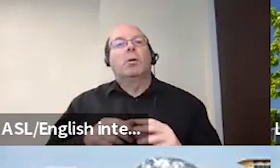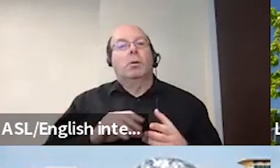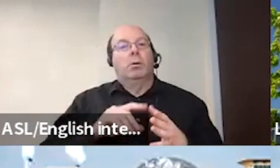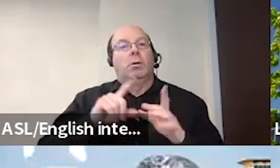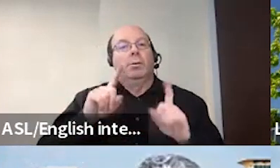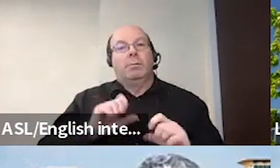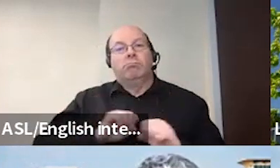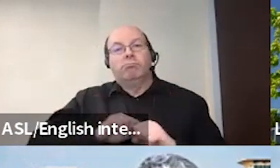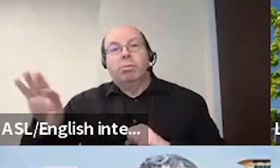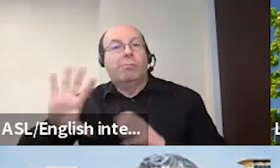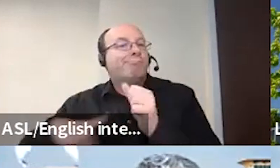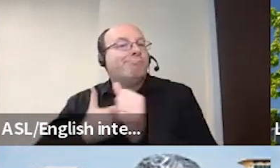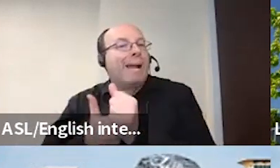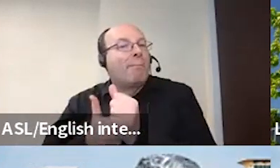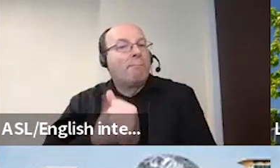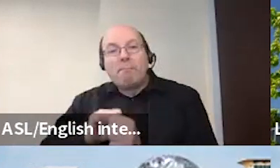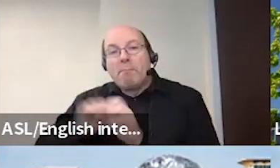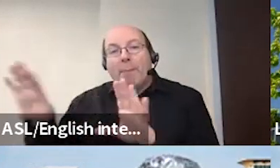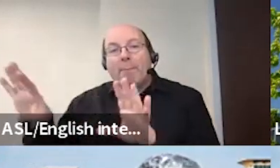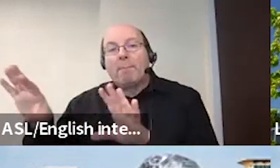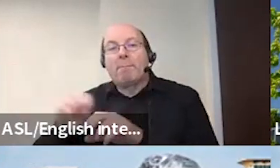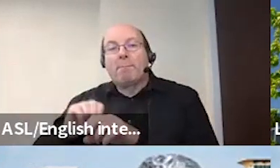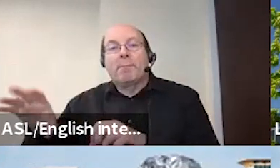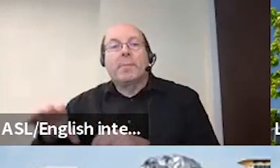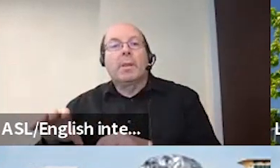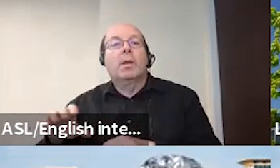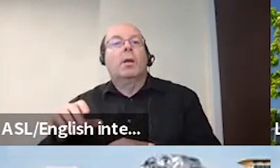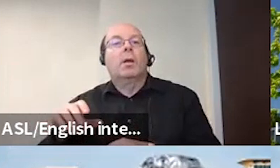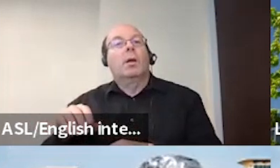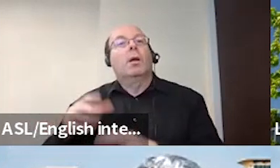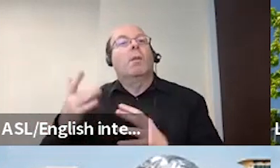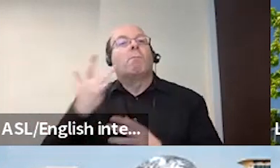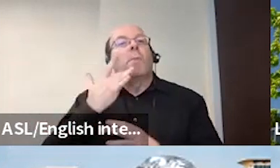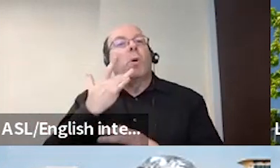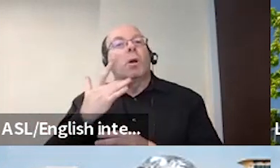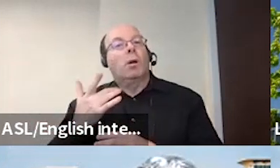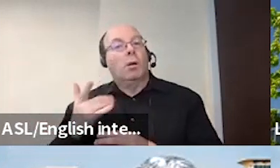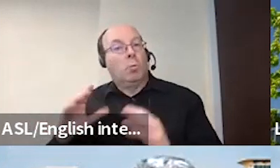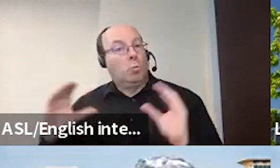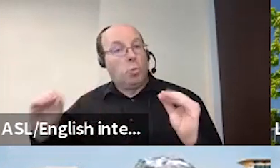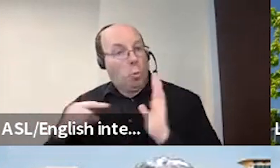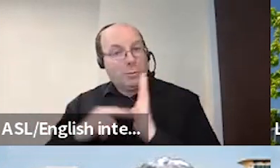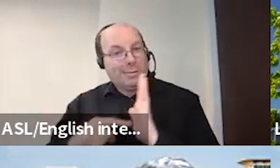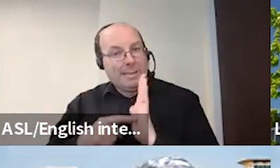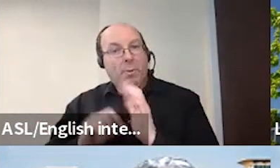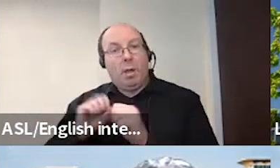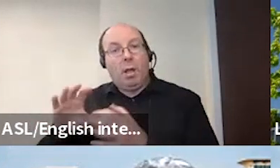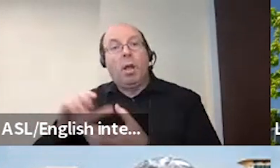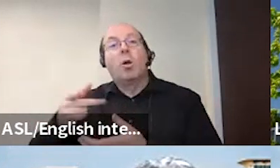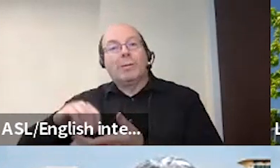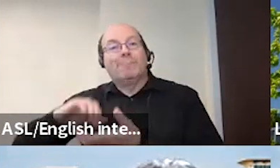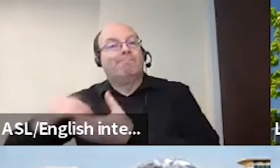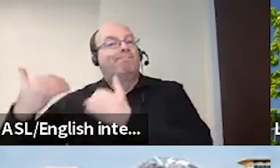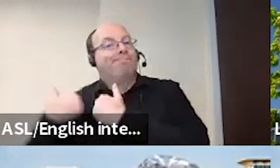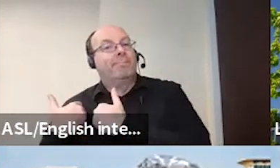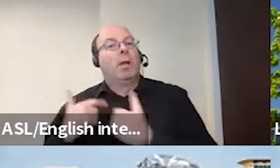tests to if we need, and trying to do all of our asymptomatic testing outside of student health and partner with Quest so that we